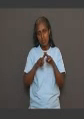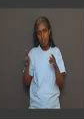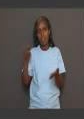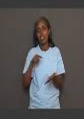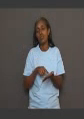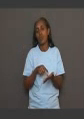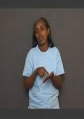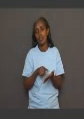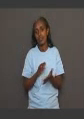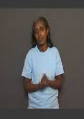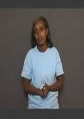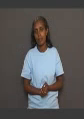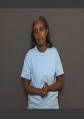points.